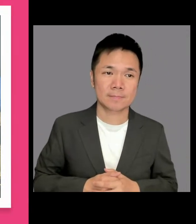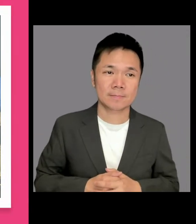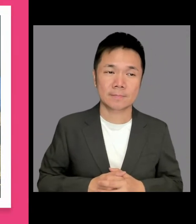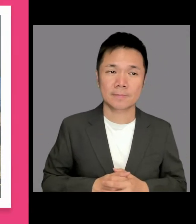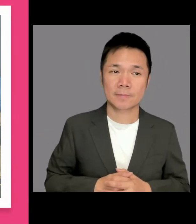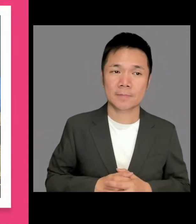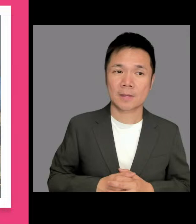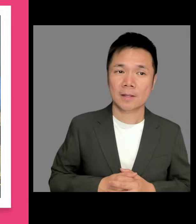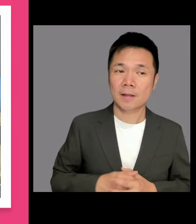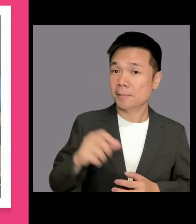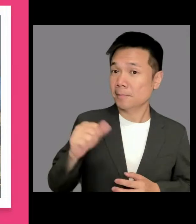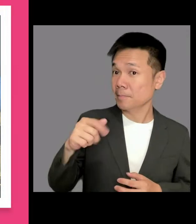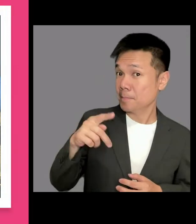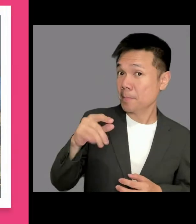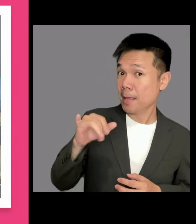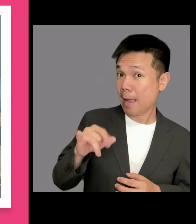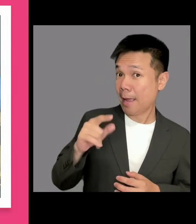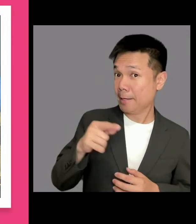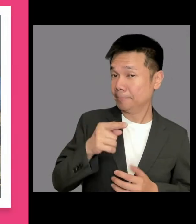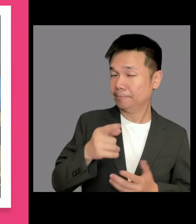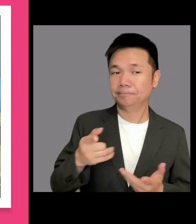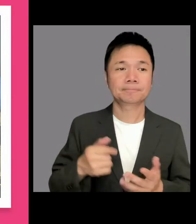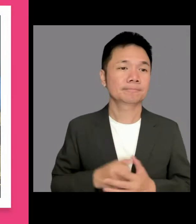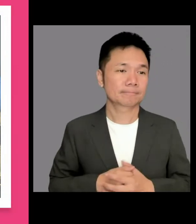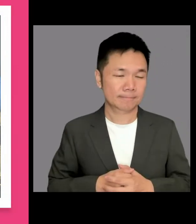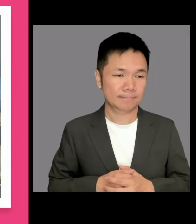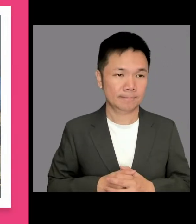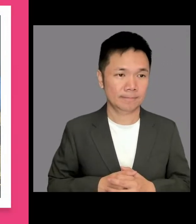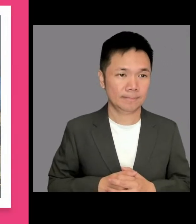accessibility APIs tend to work with,